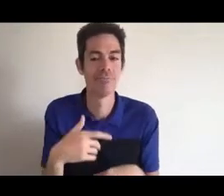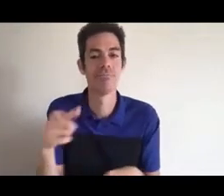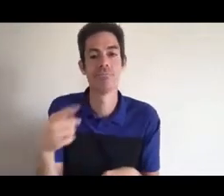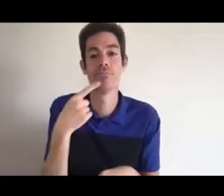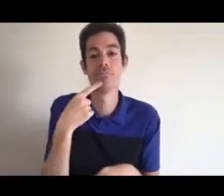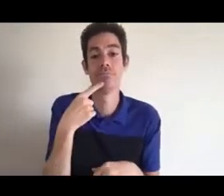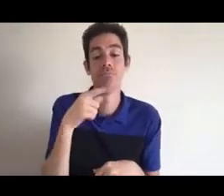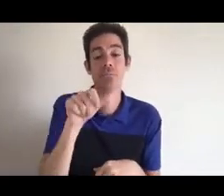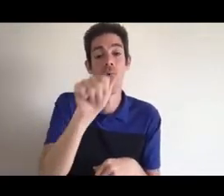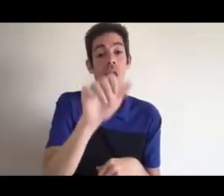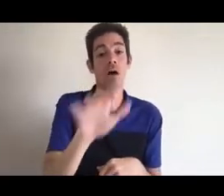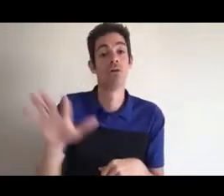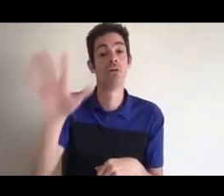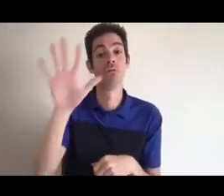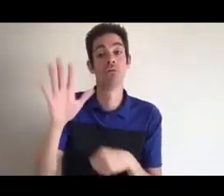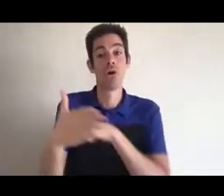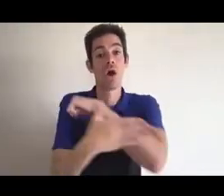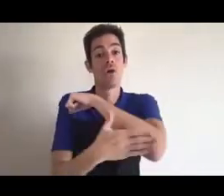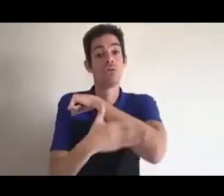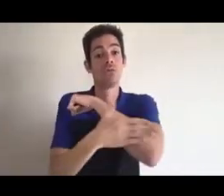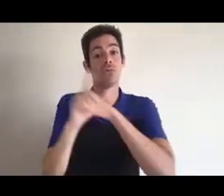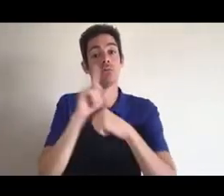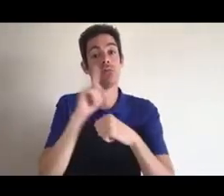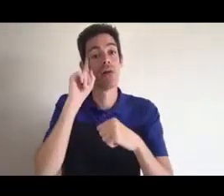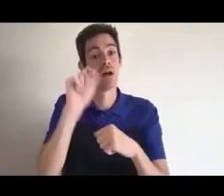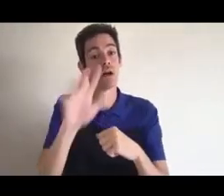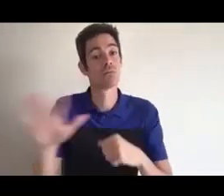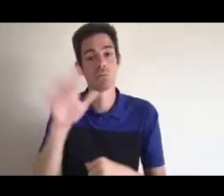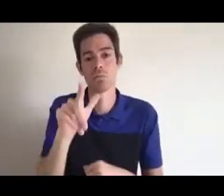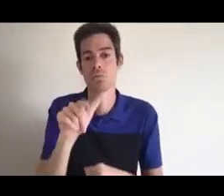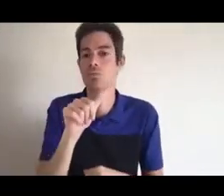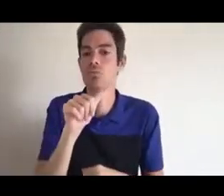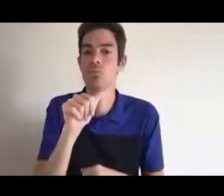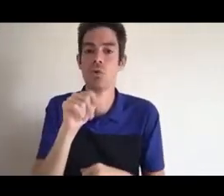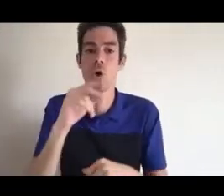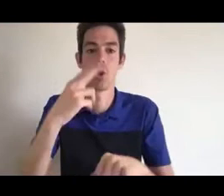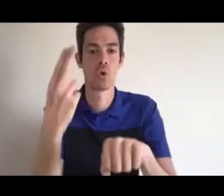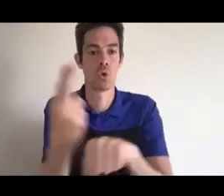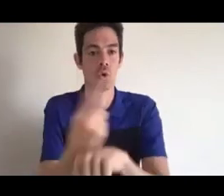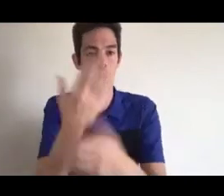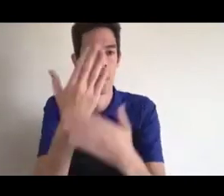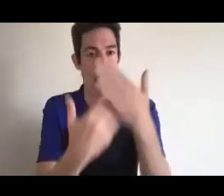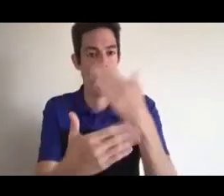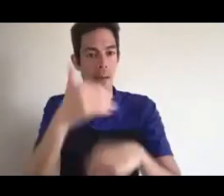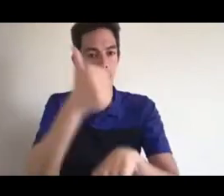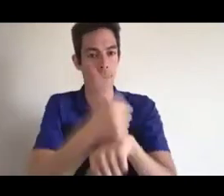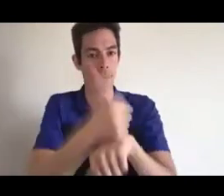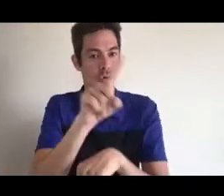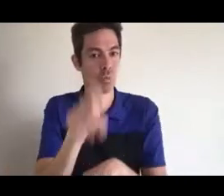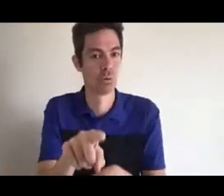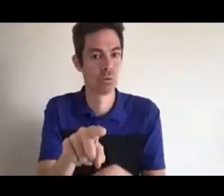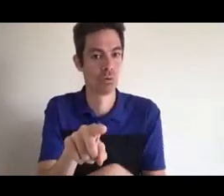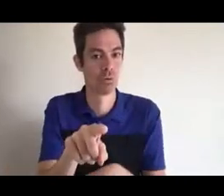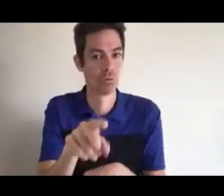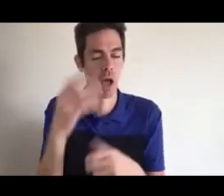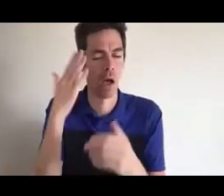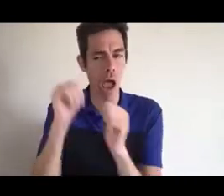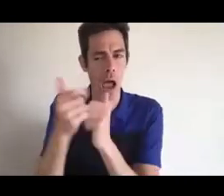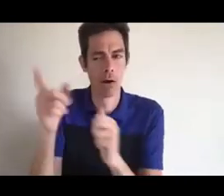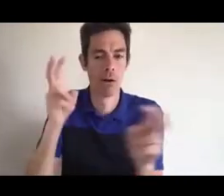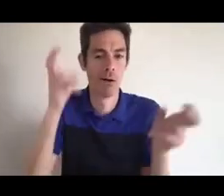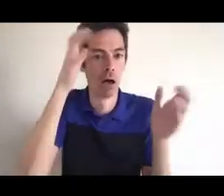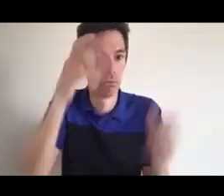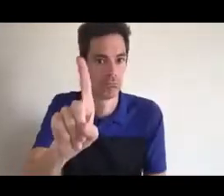ASL structure. And the individual said that in Asian countries, deaf Asians do not use